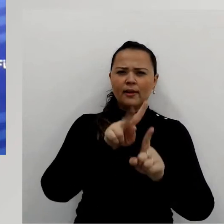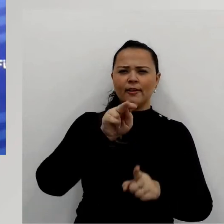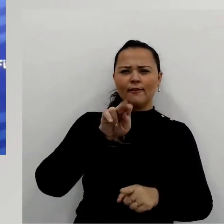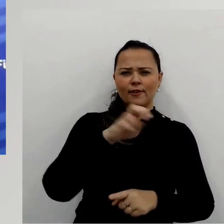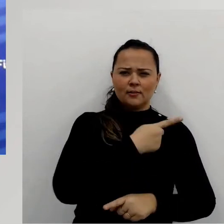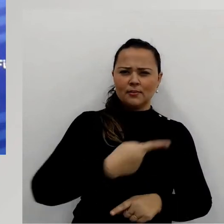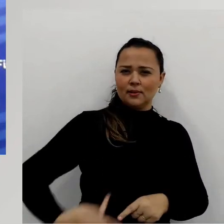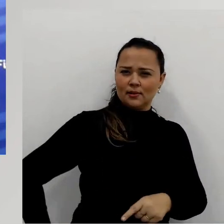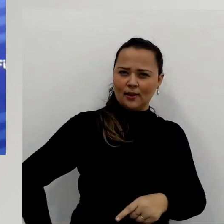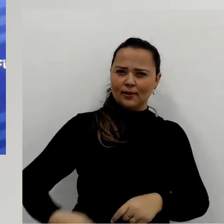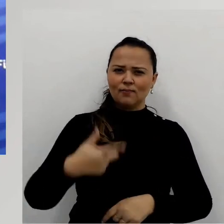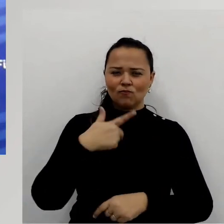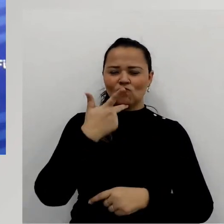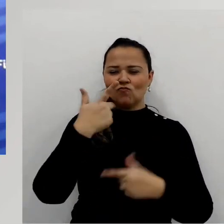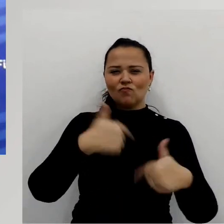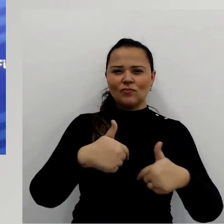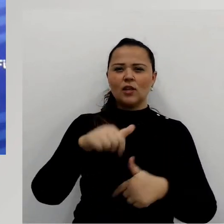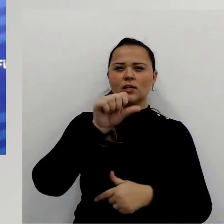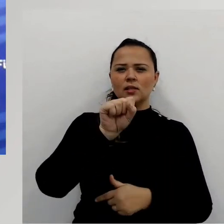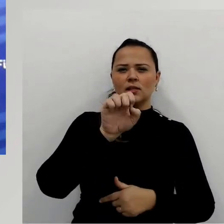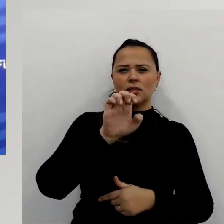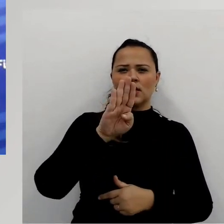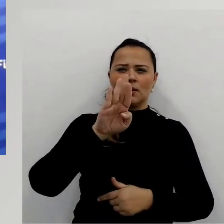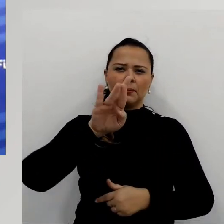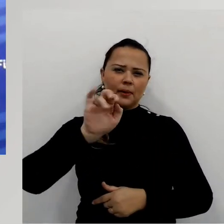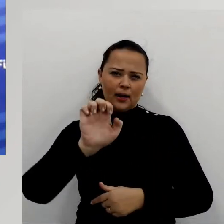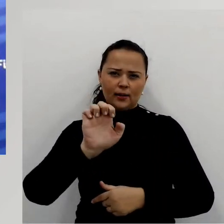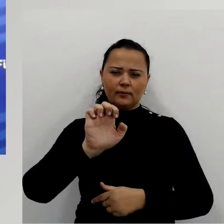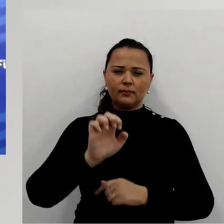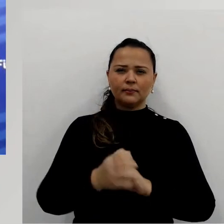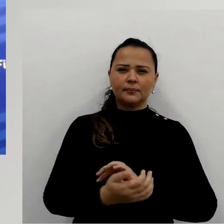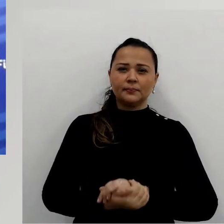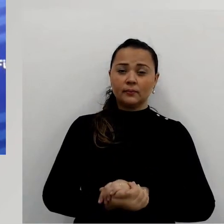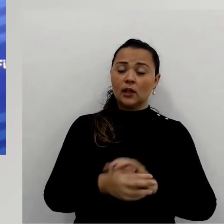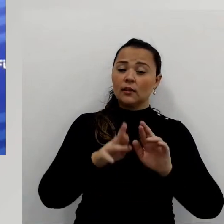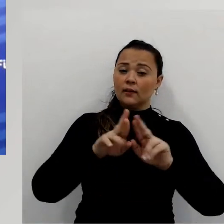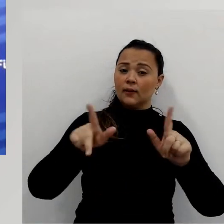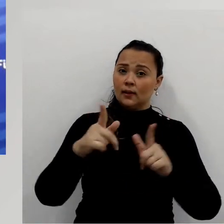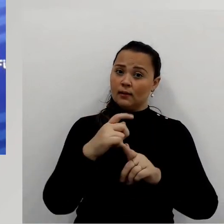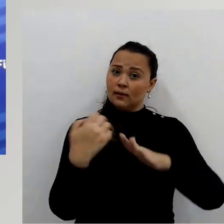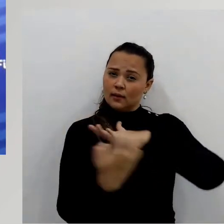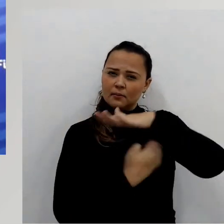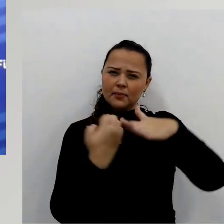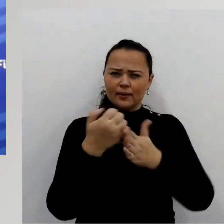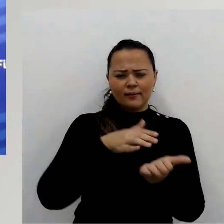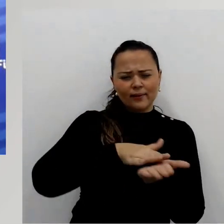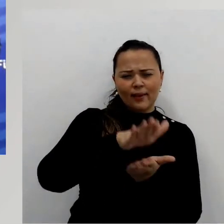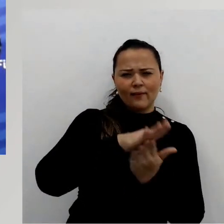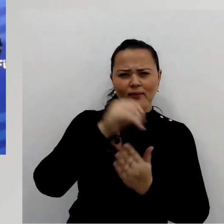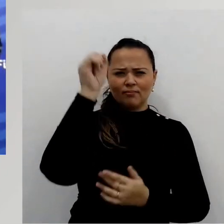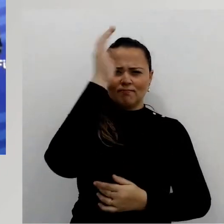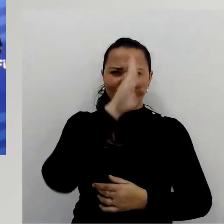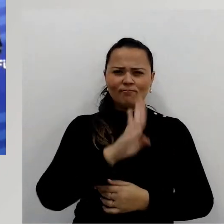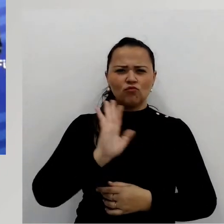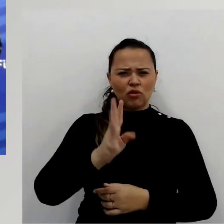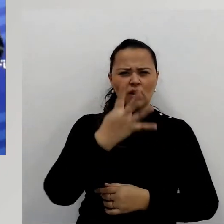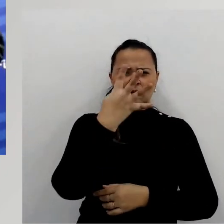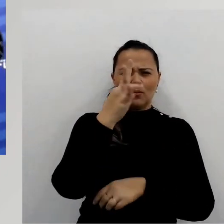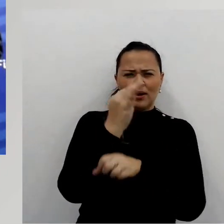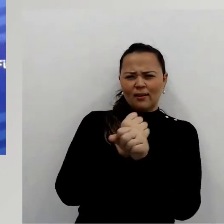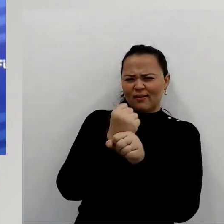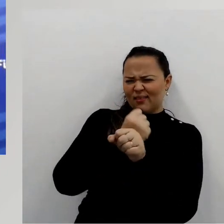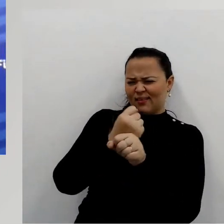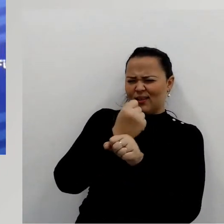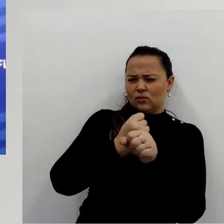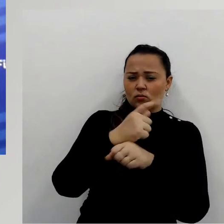president of the SEBRAE committee in Rio. For the national industry, in almost